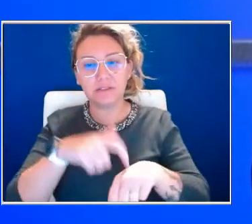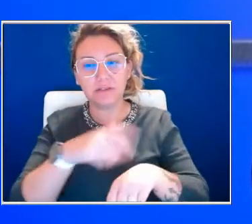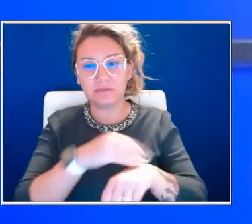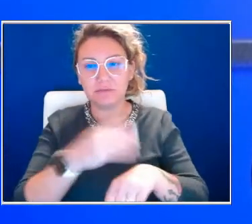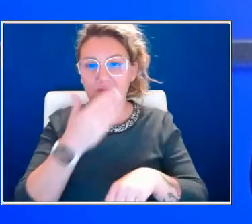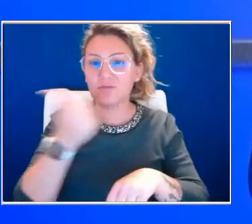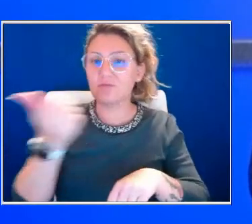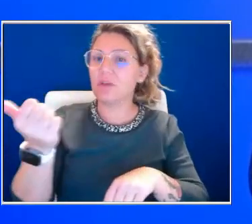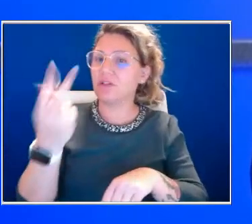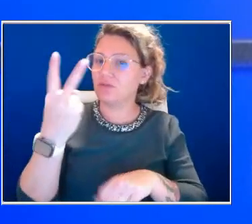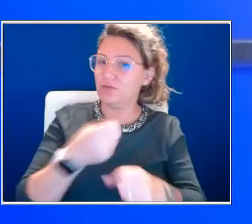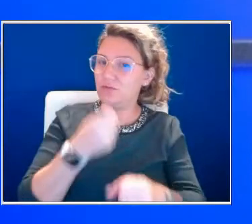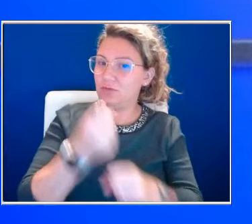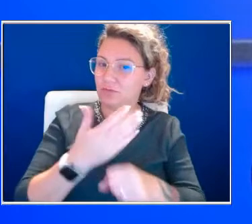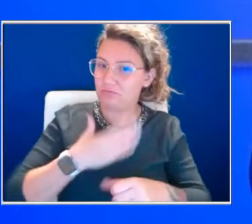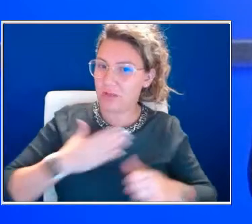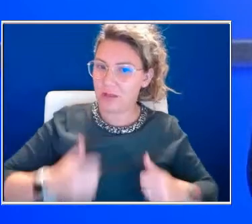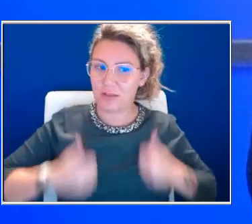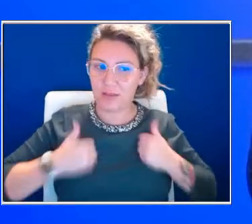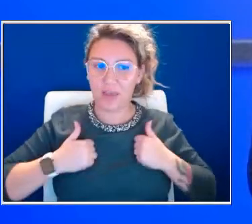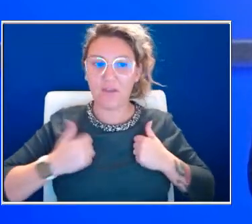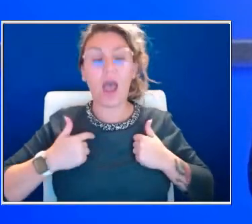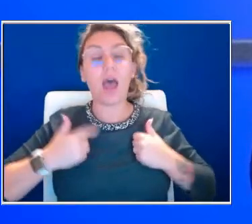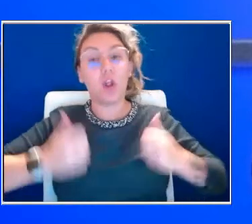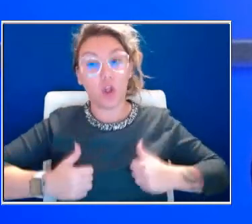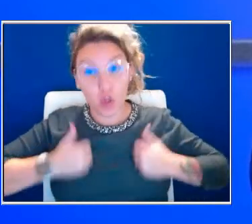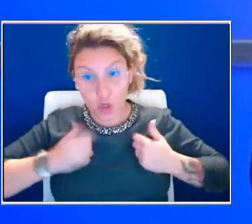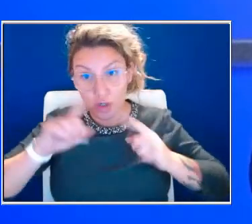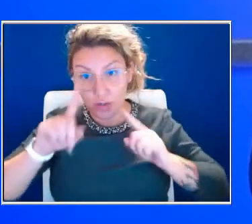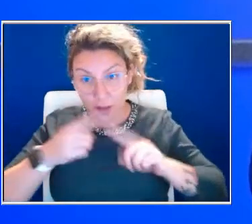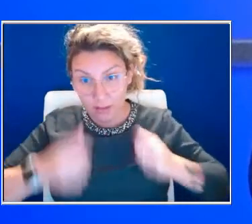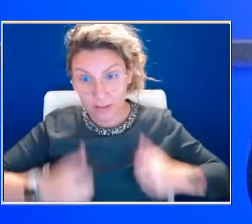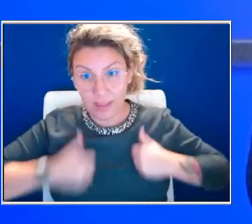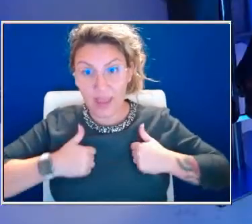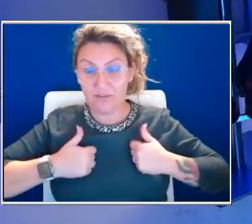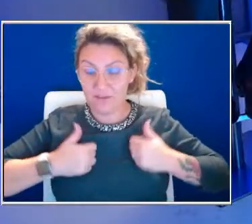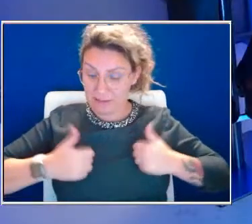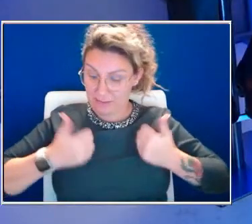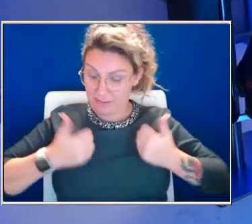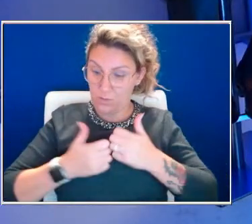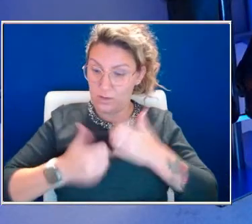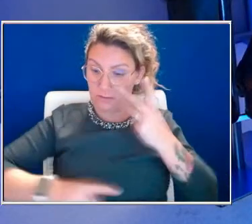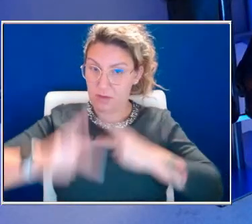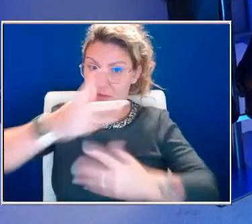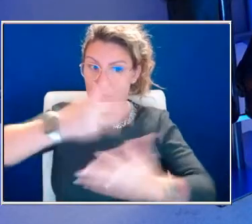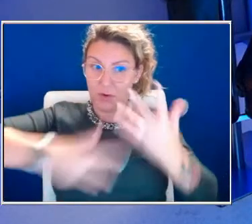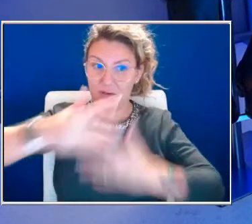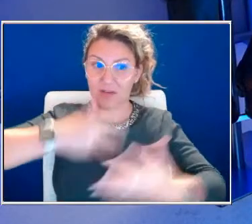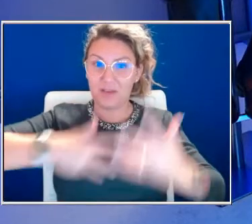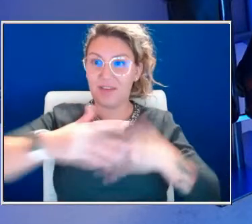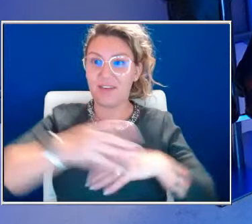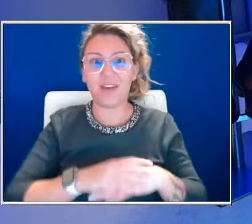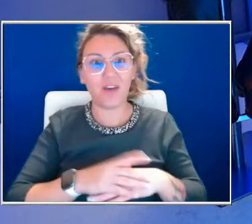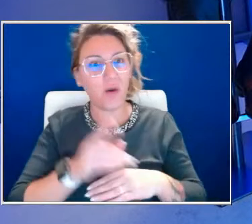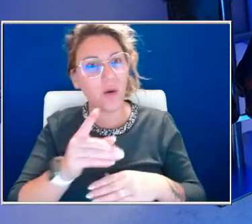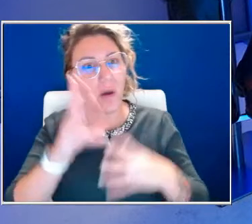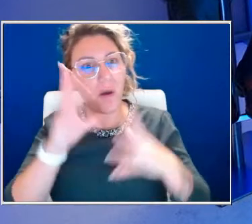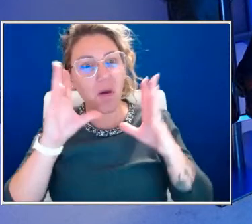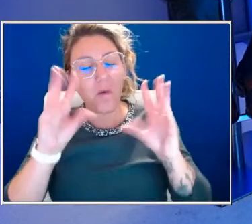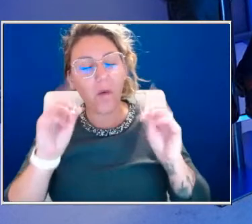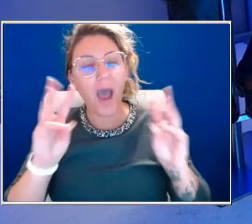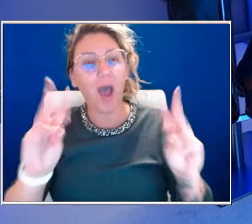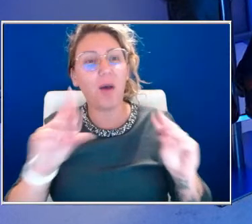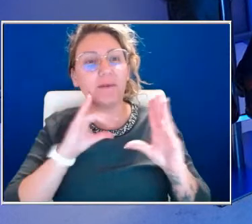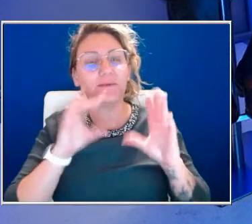life. I learned about life and living with people. I bet. You have quite a story. We're so glad you shared